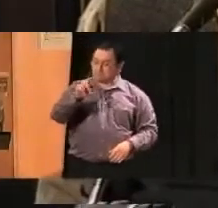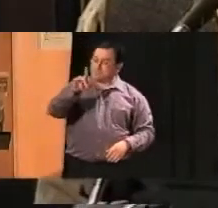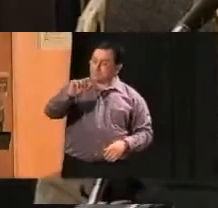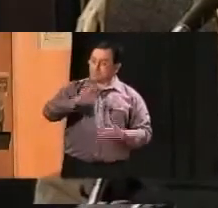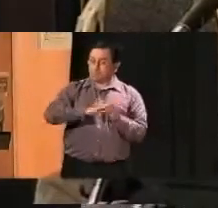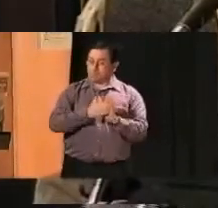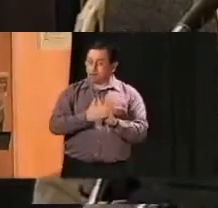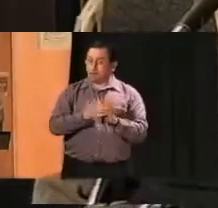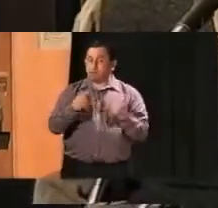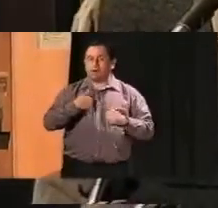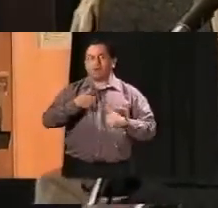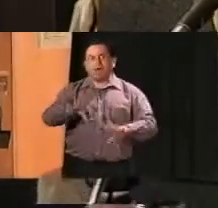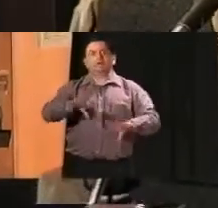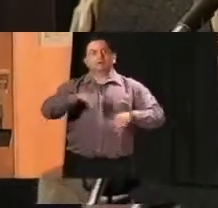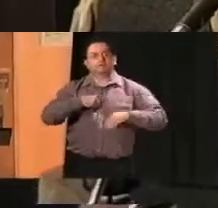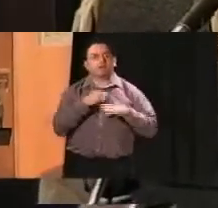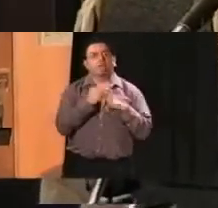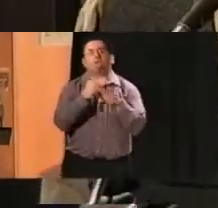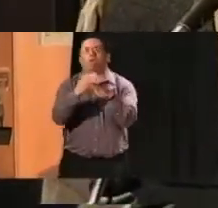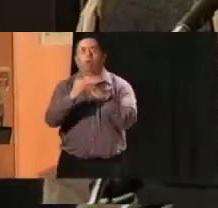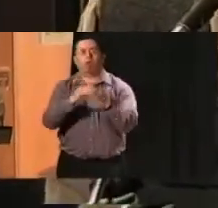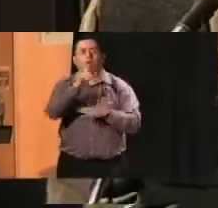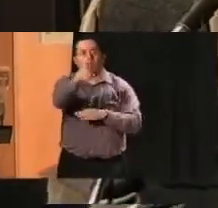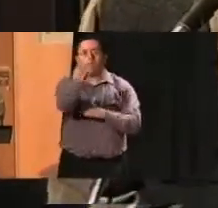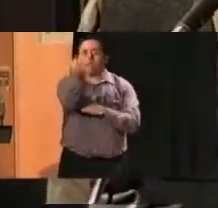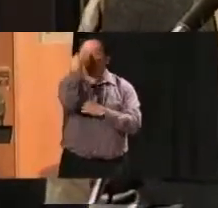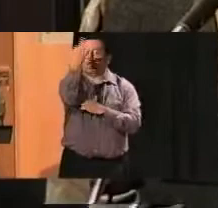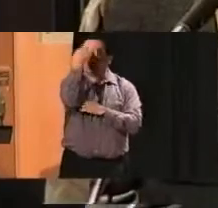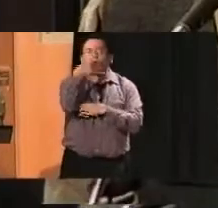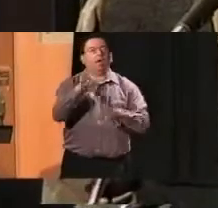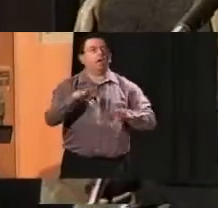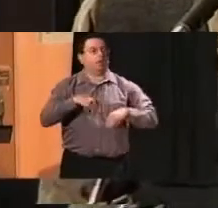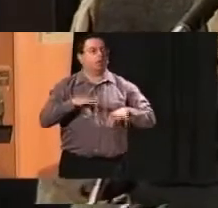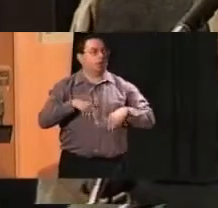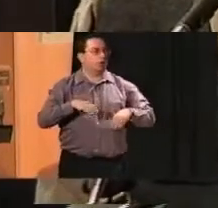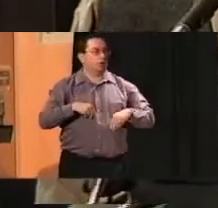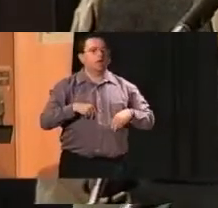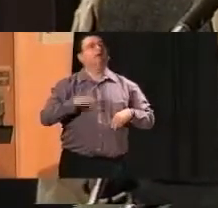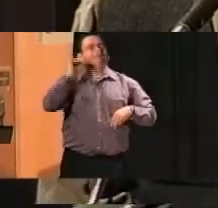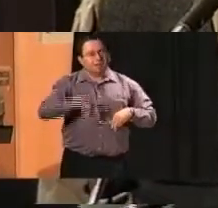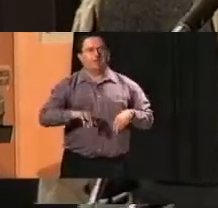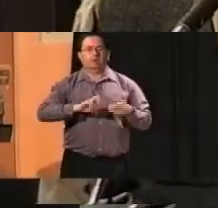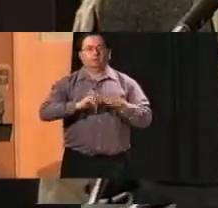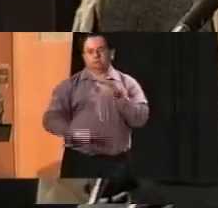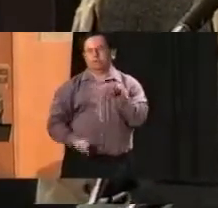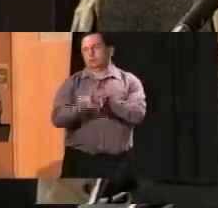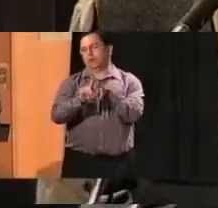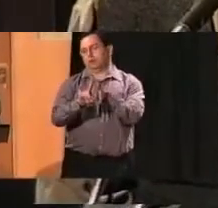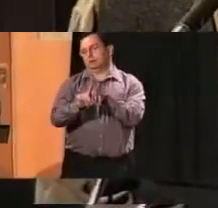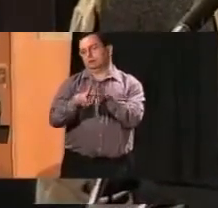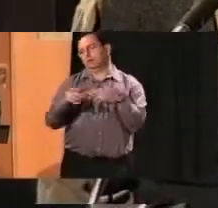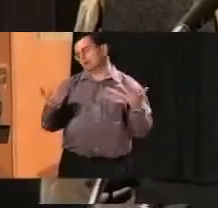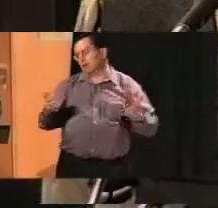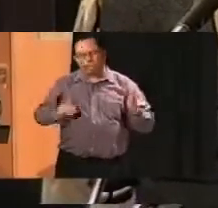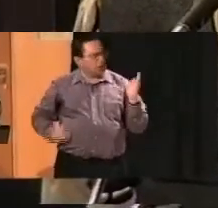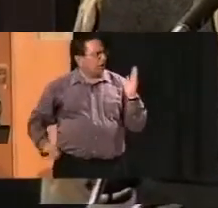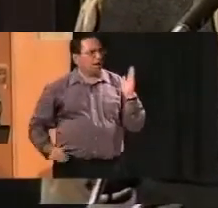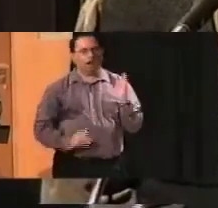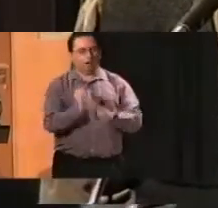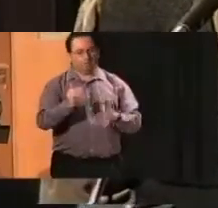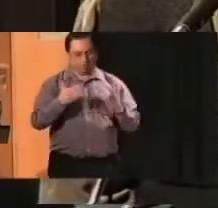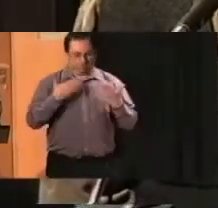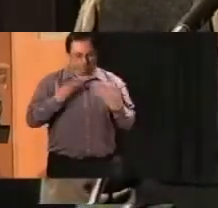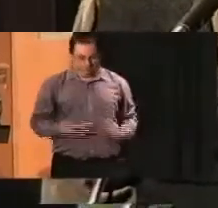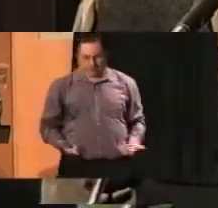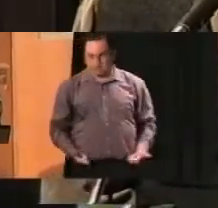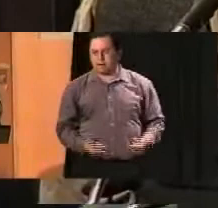two together, when what you are is incompatible with where you find yourself, that a problem arises. And so often, where we find